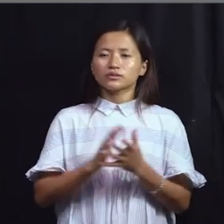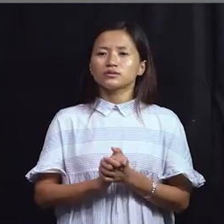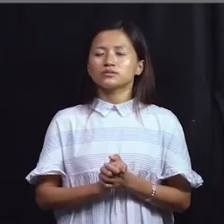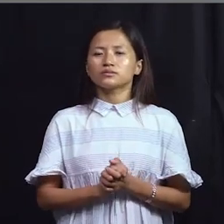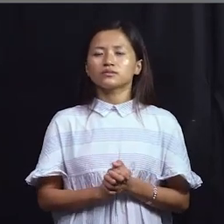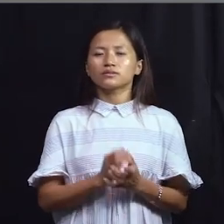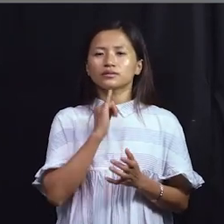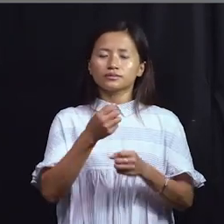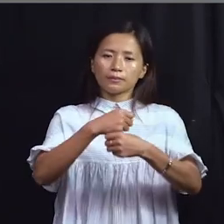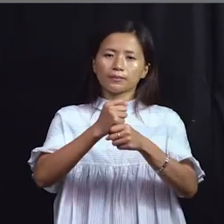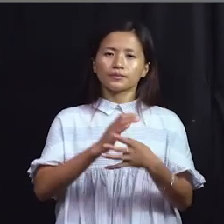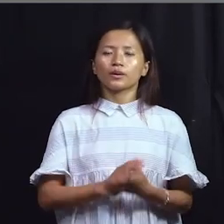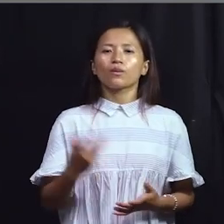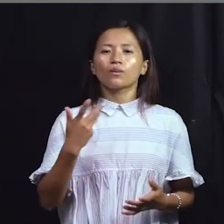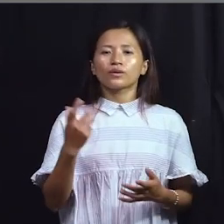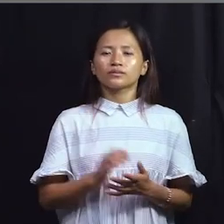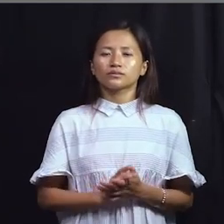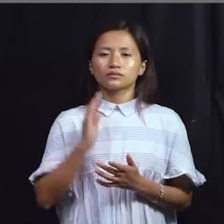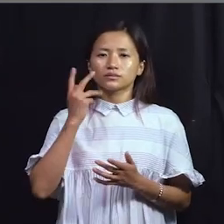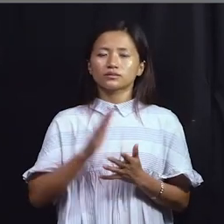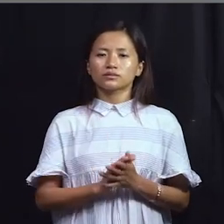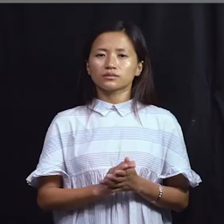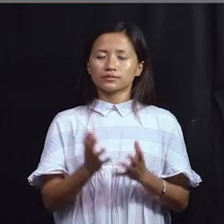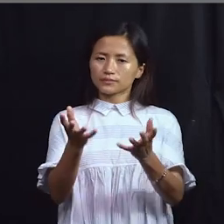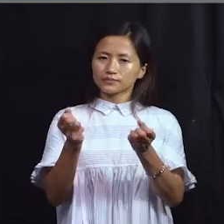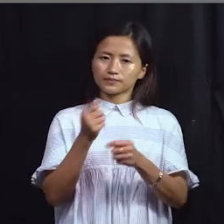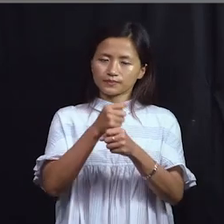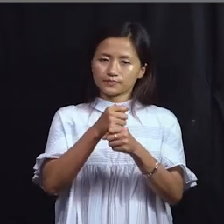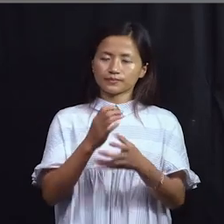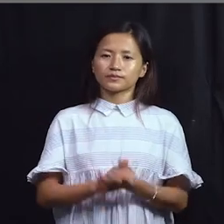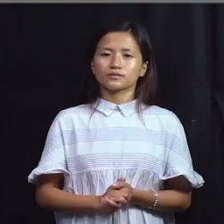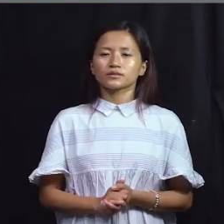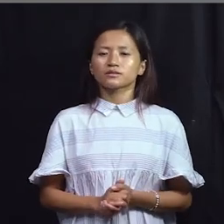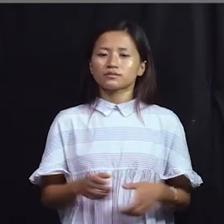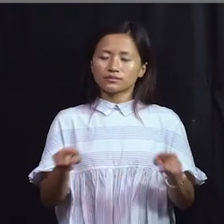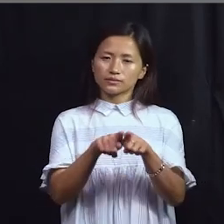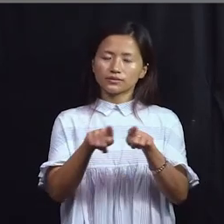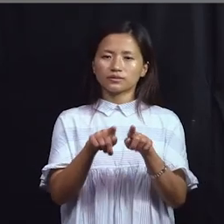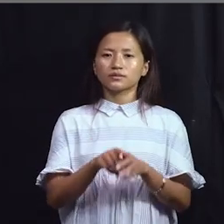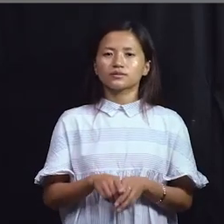No burden is made when the government is expected to receive money. At the same time,